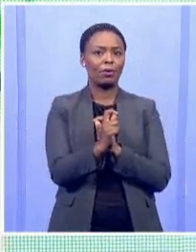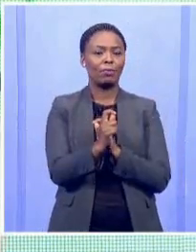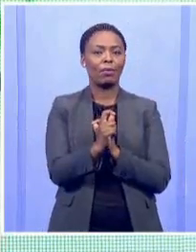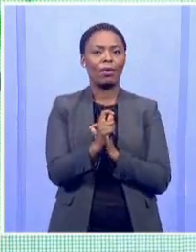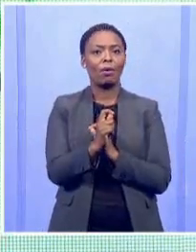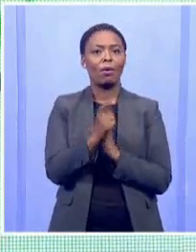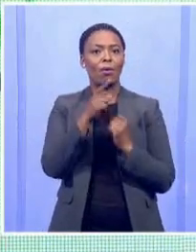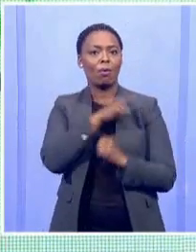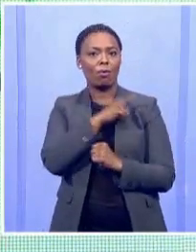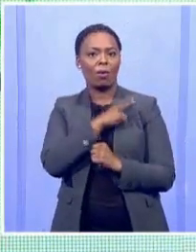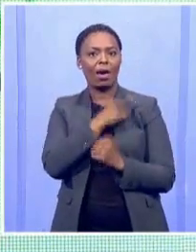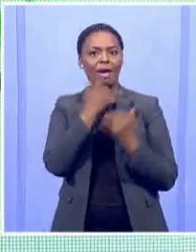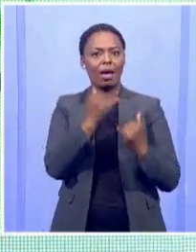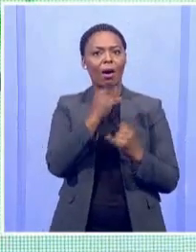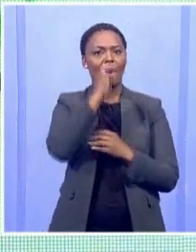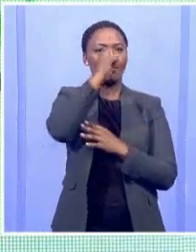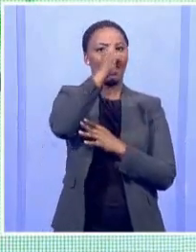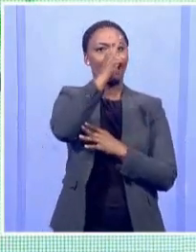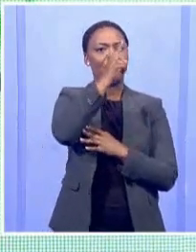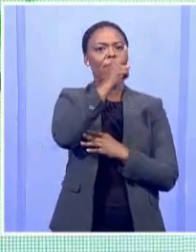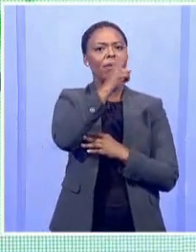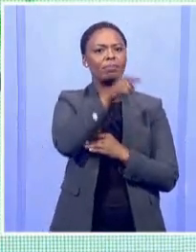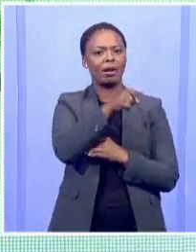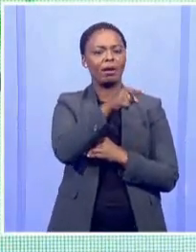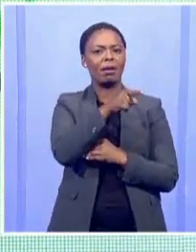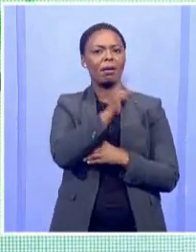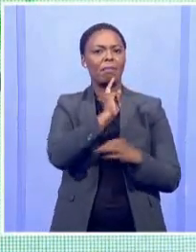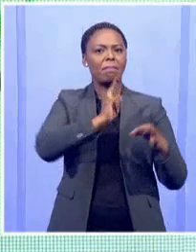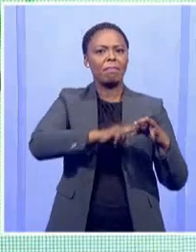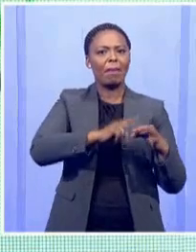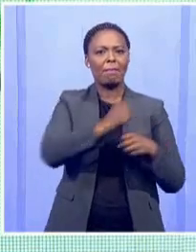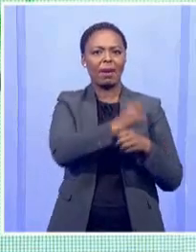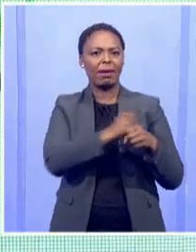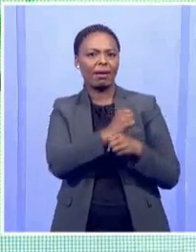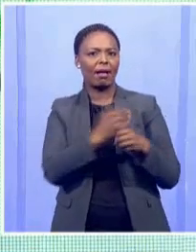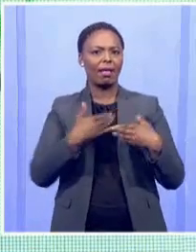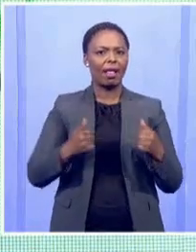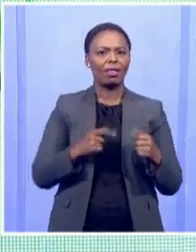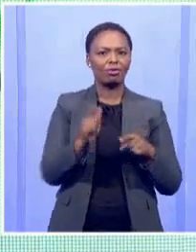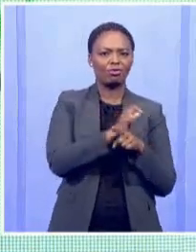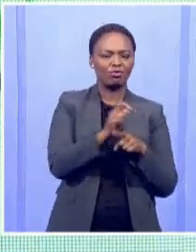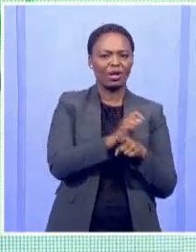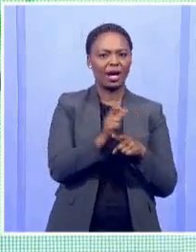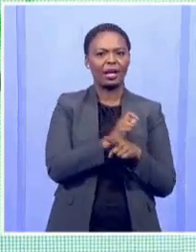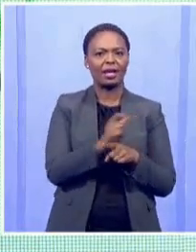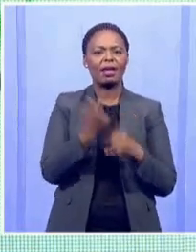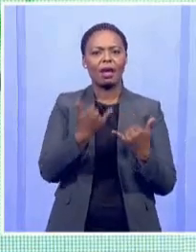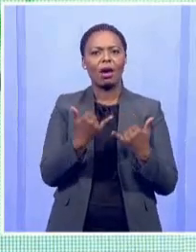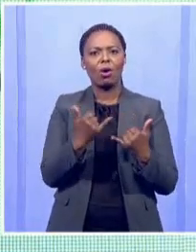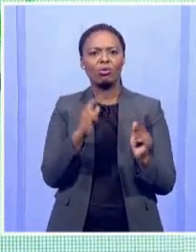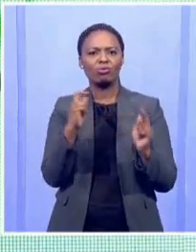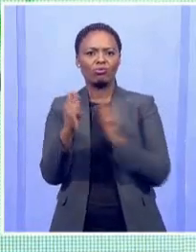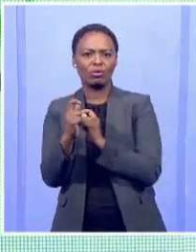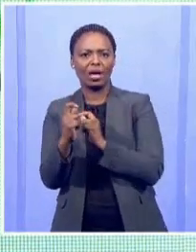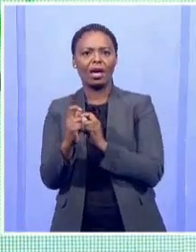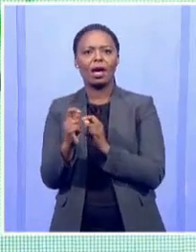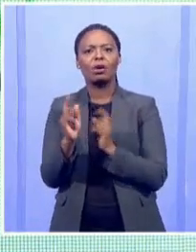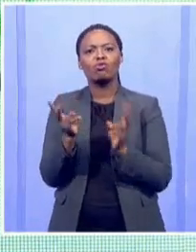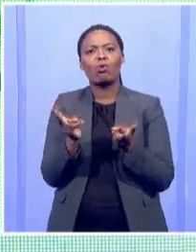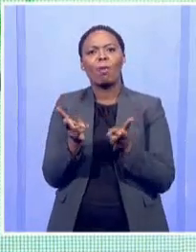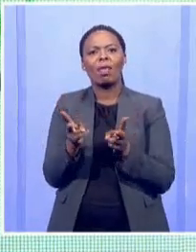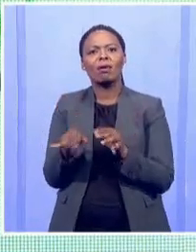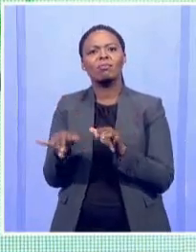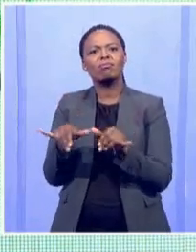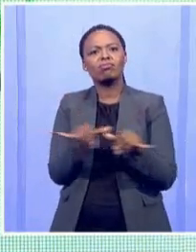hospice-centric, urban-centered medical and health training to a more primary healthcare